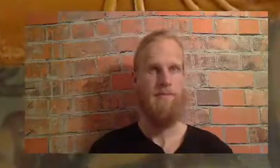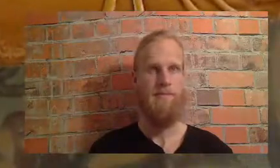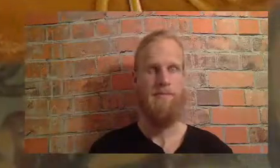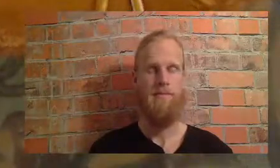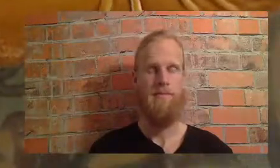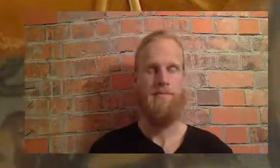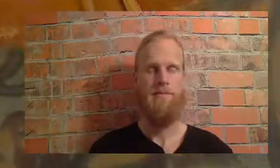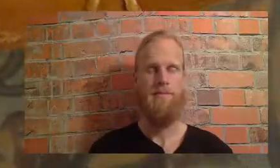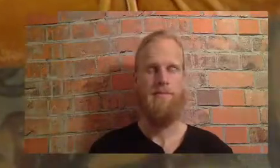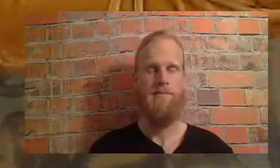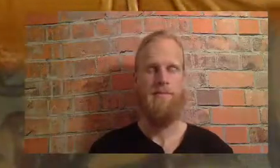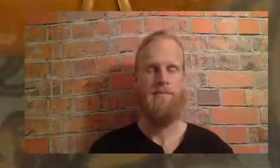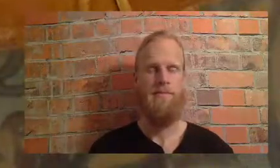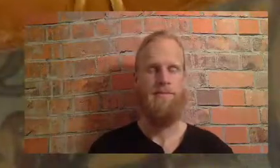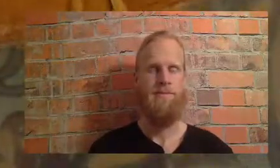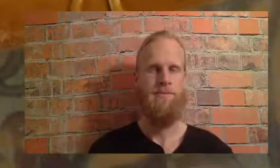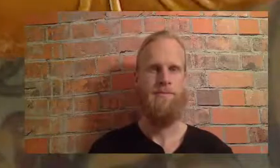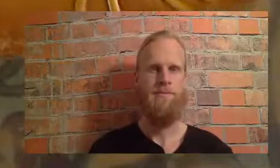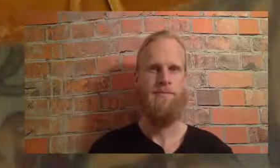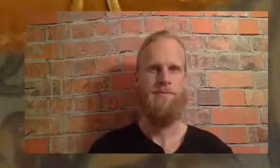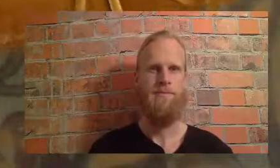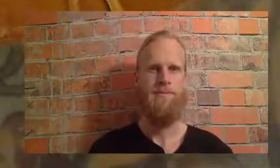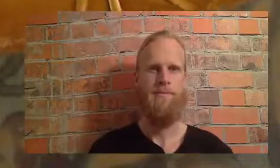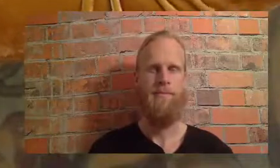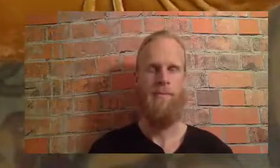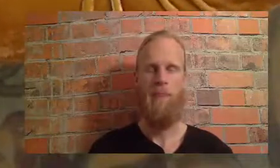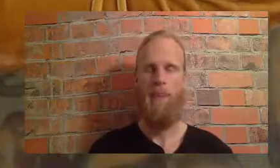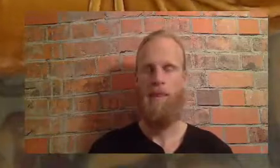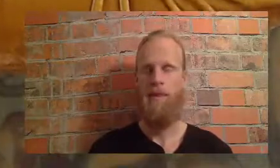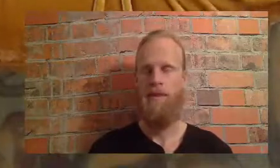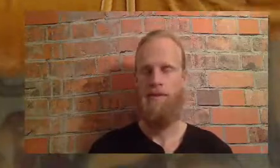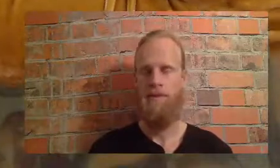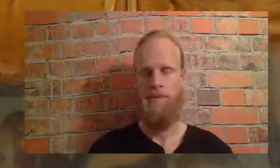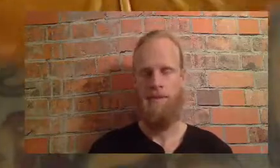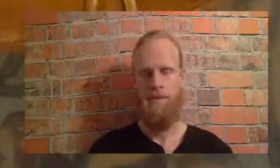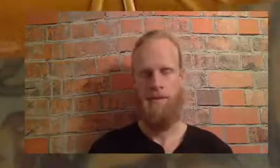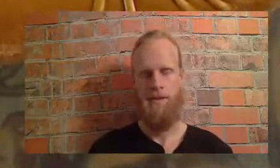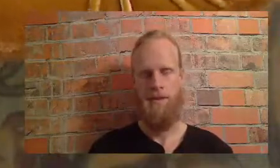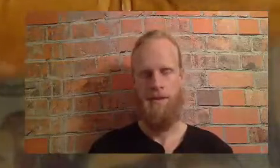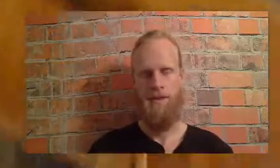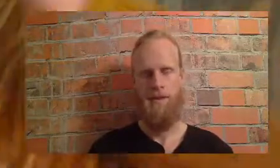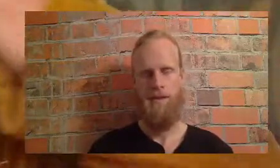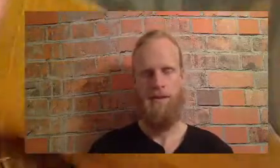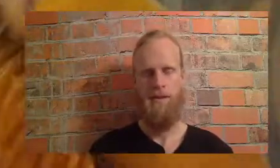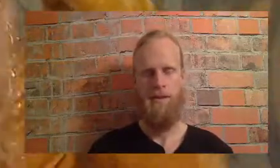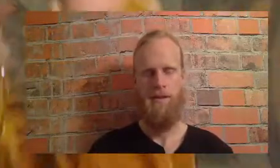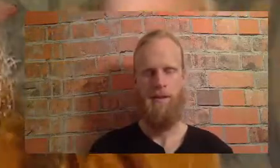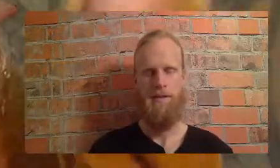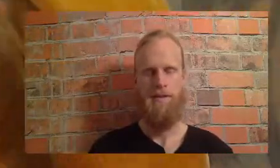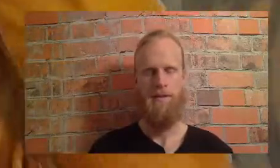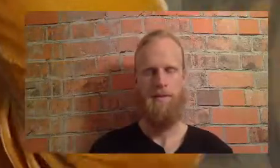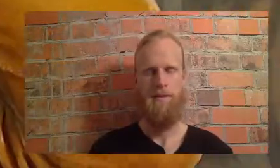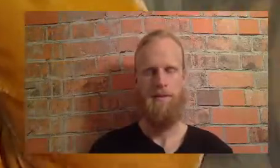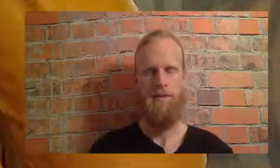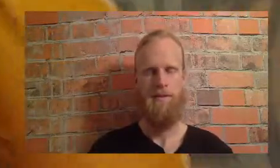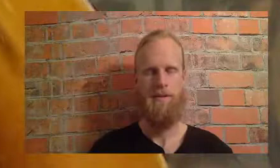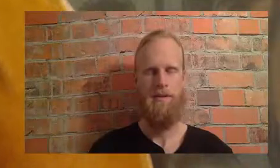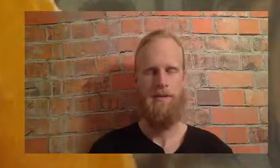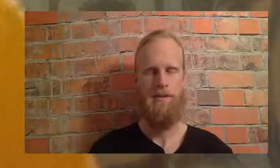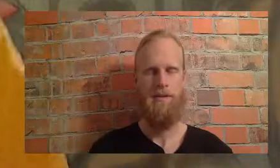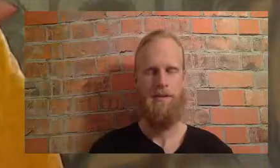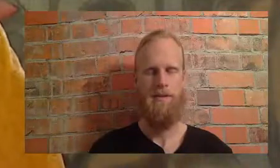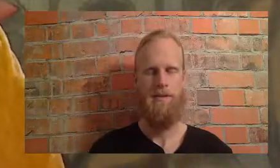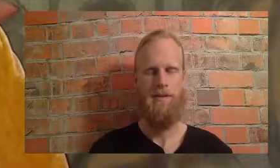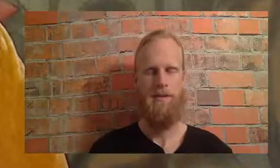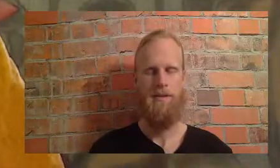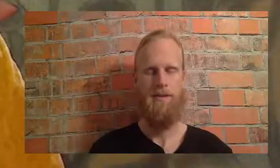What would it be like to feel kind towards this part of you and also to be comfortable in